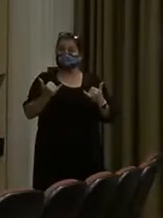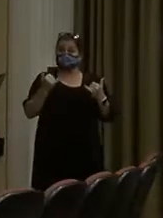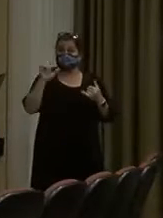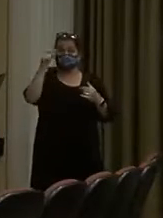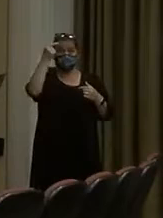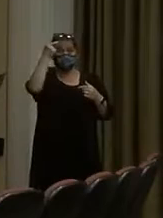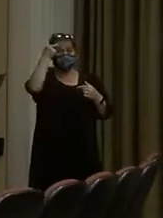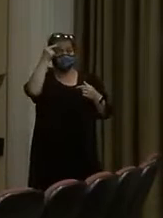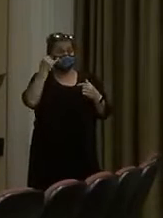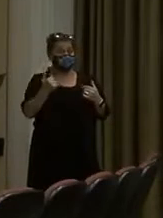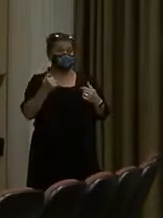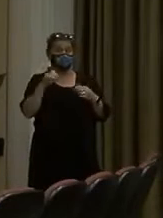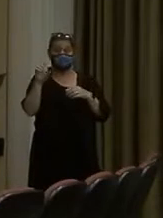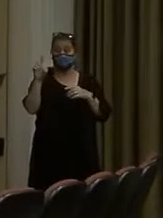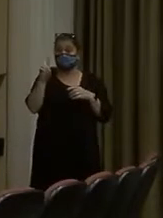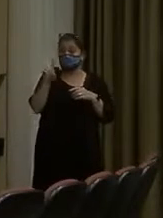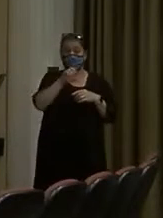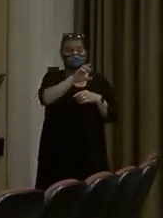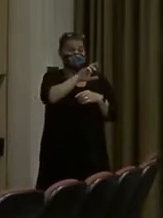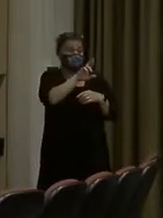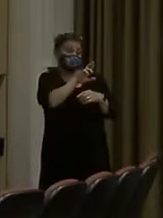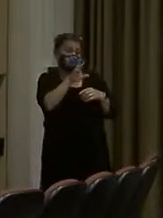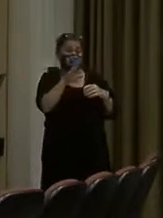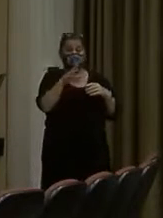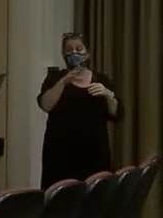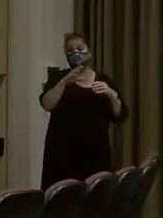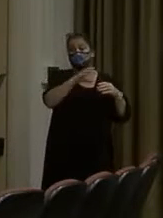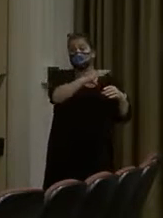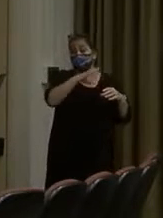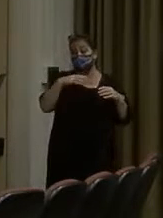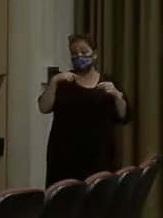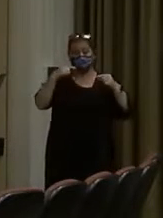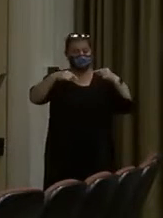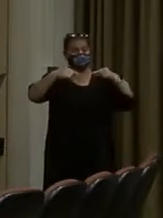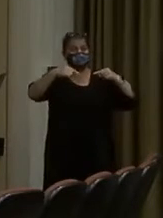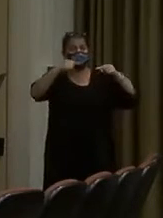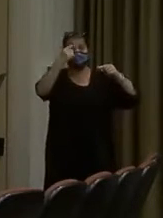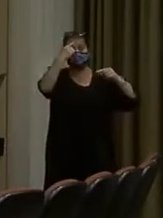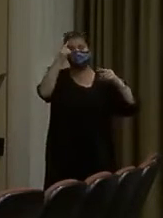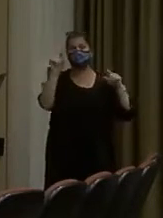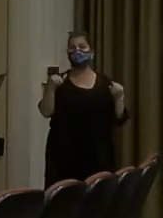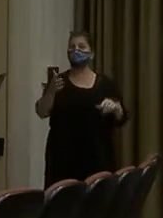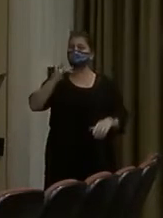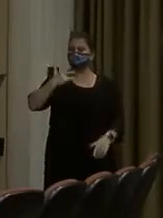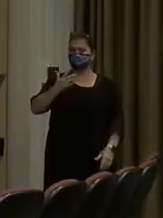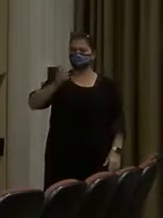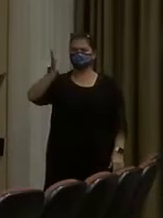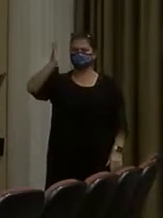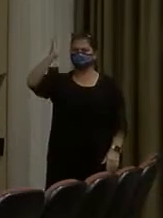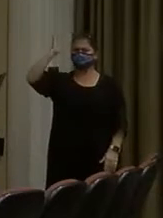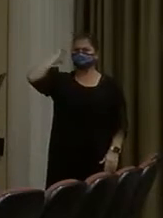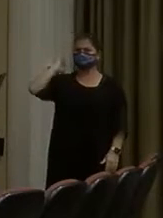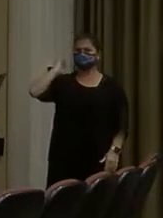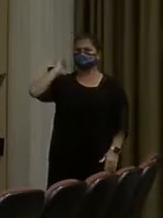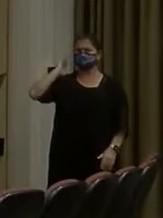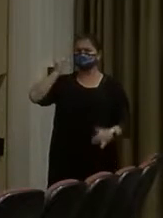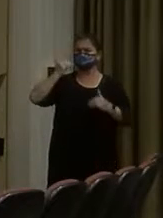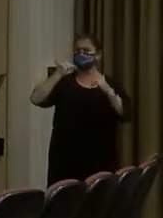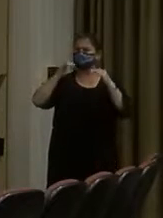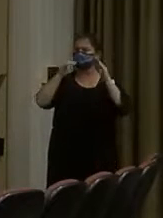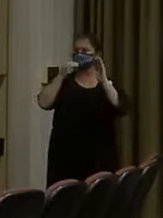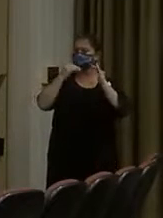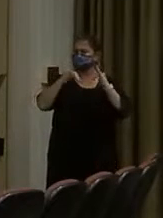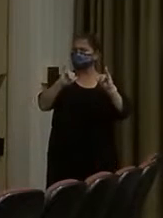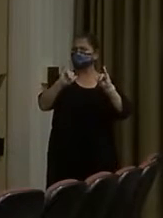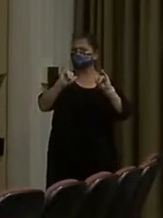during this really interesting period of our history, it seems to me from the records that it was equally troubling as